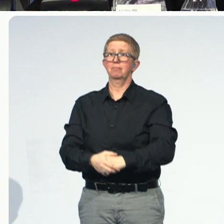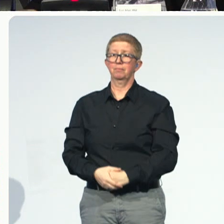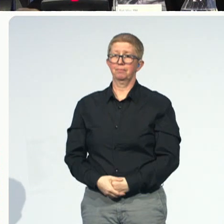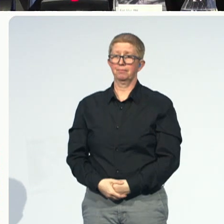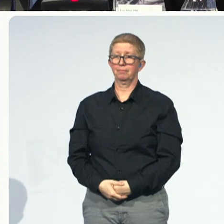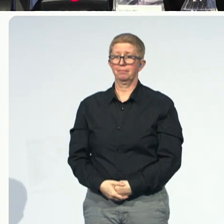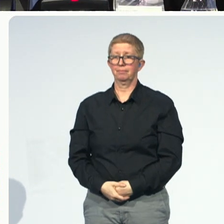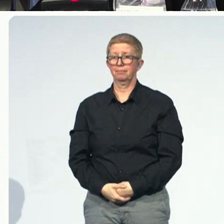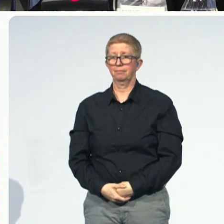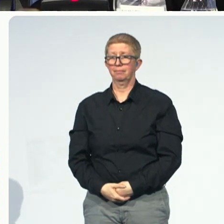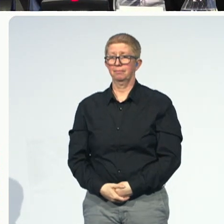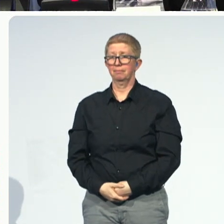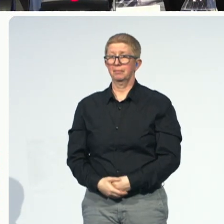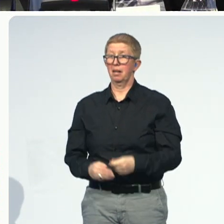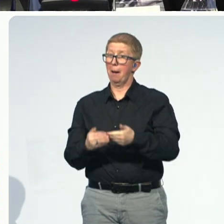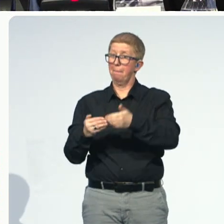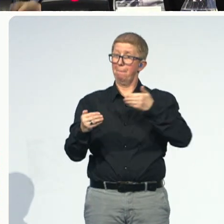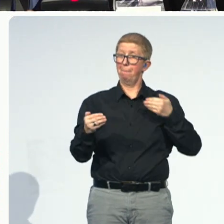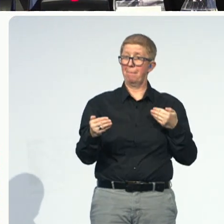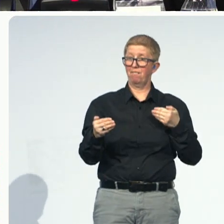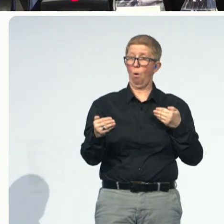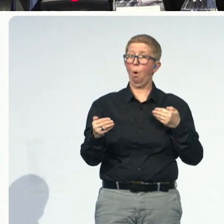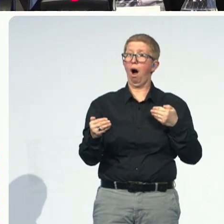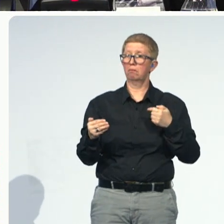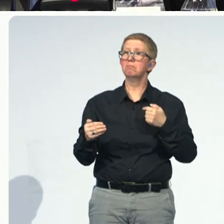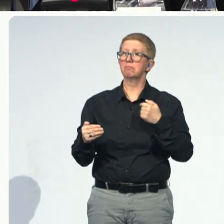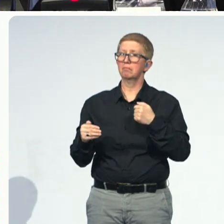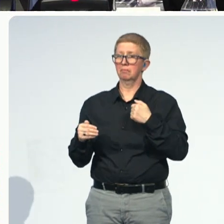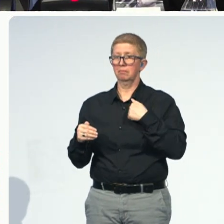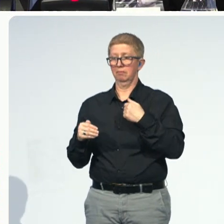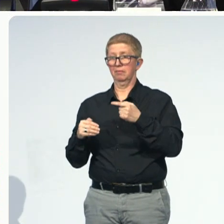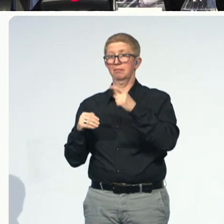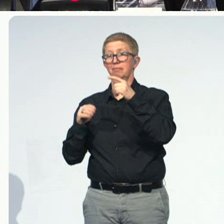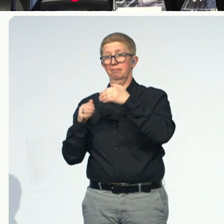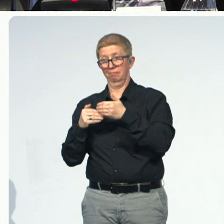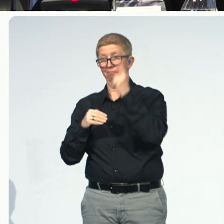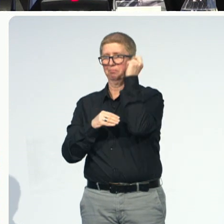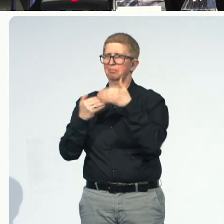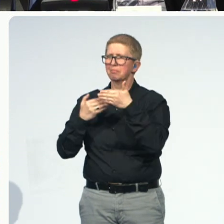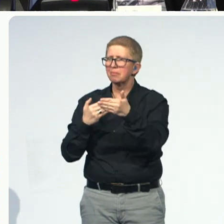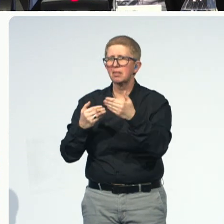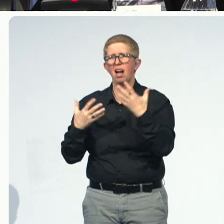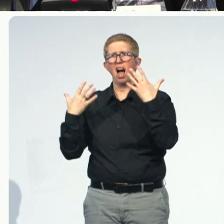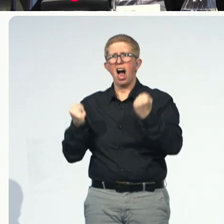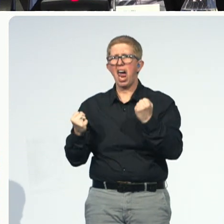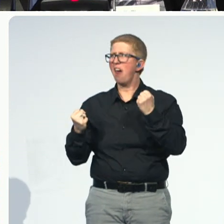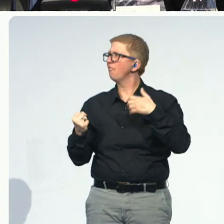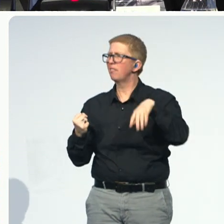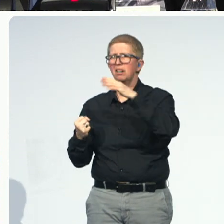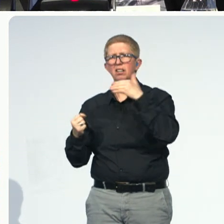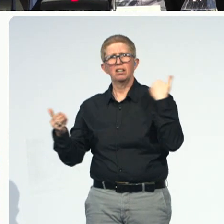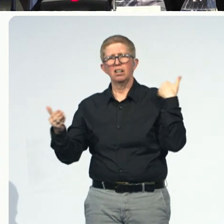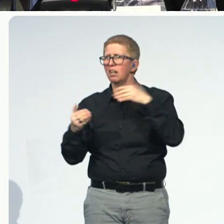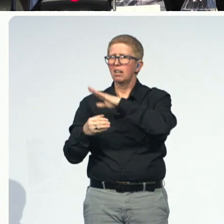Before we started this program, actually, there are lots of misconceptions about sign language and deaf